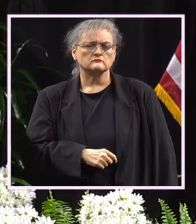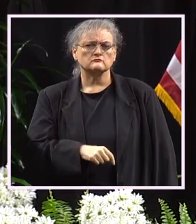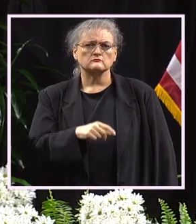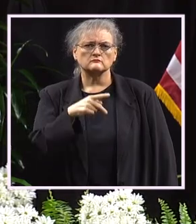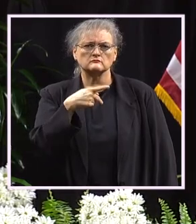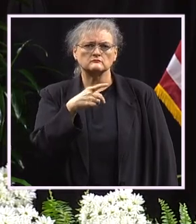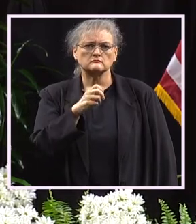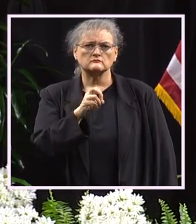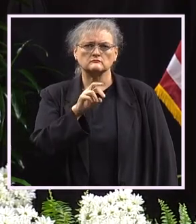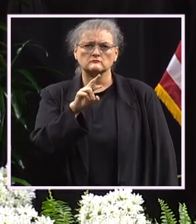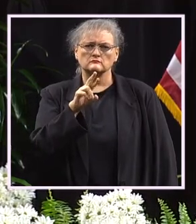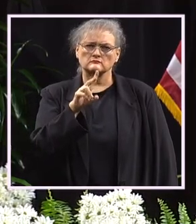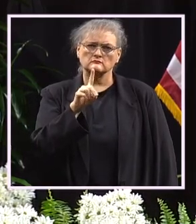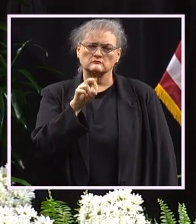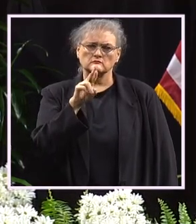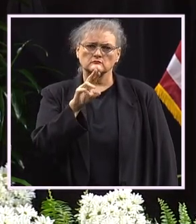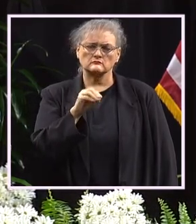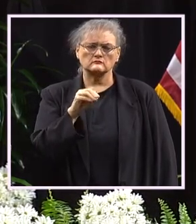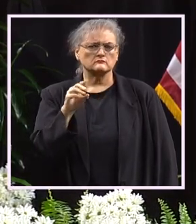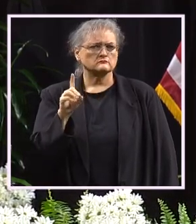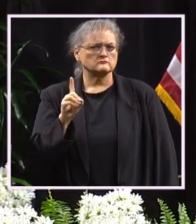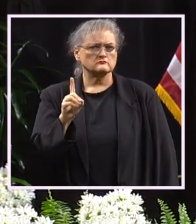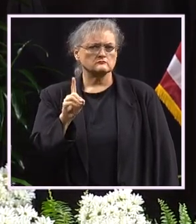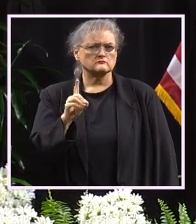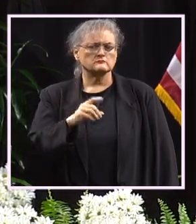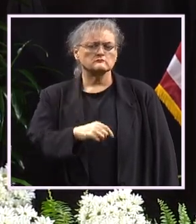Pedro Isai Gomez de Leon.